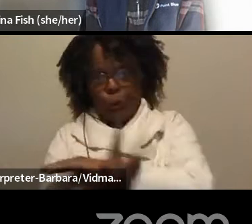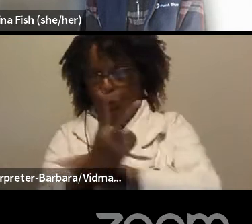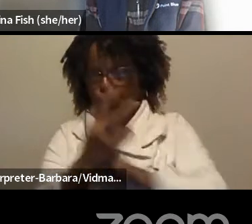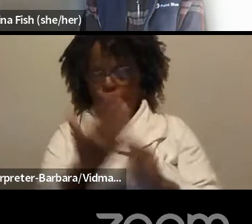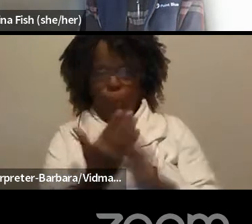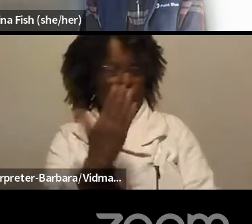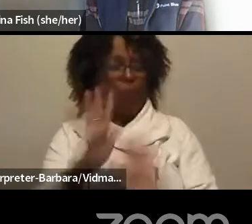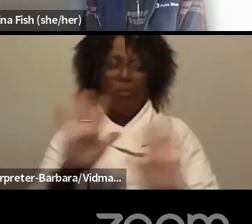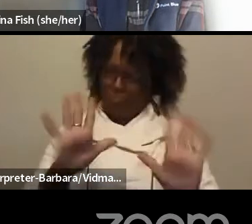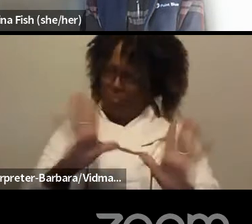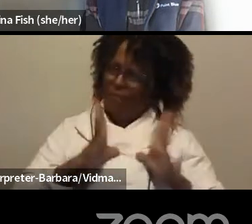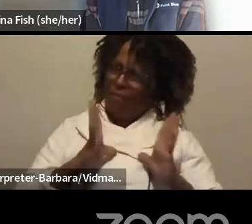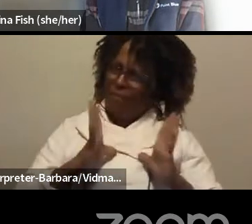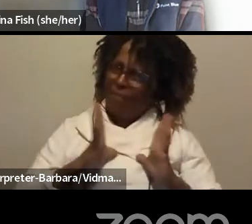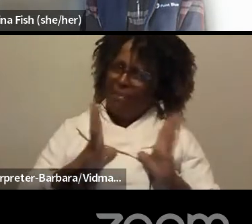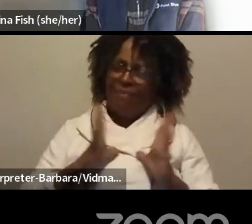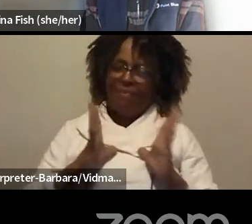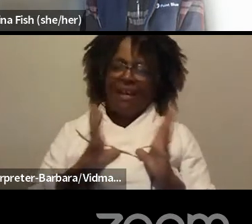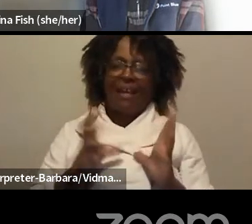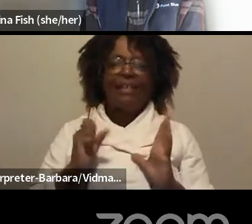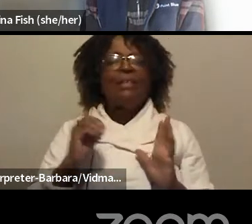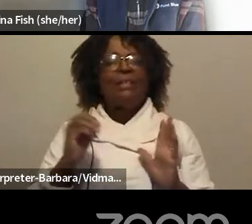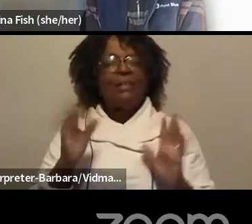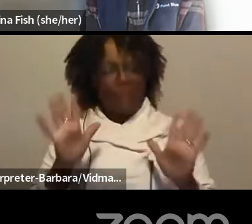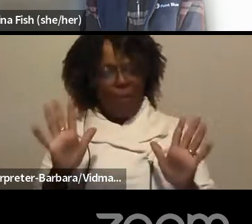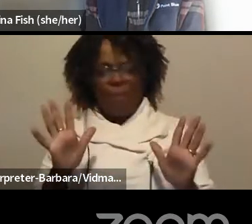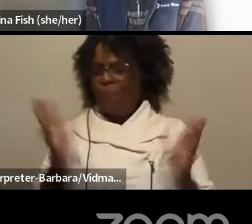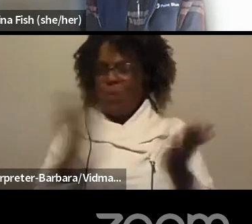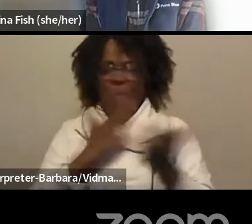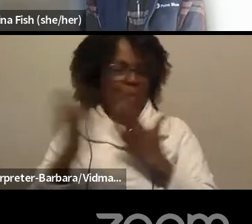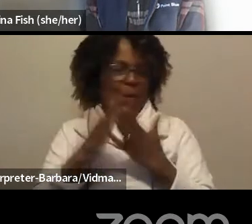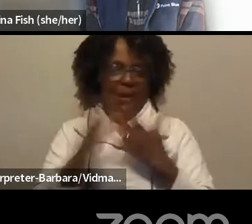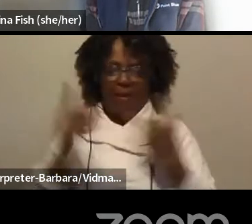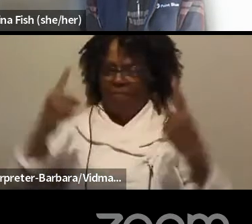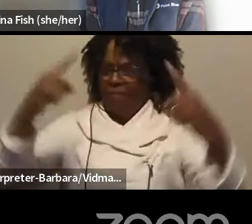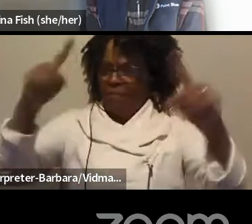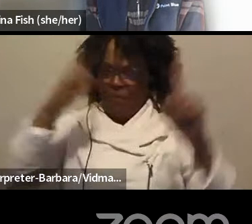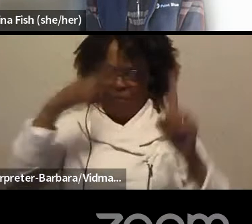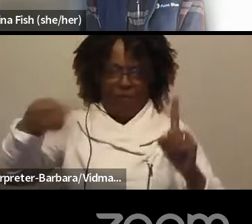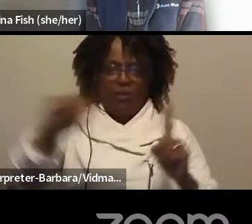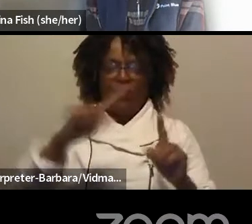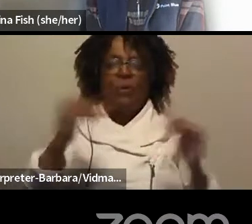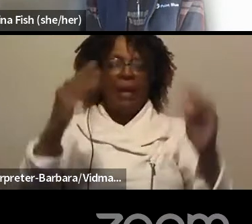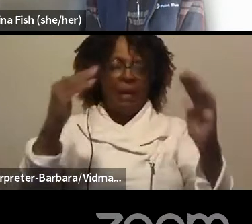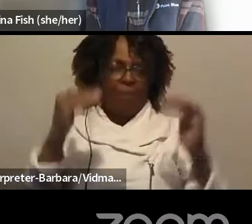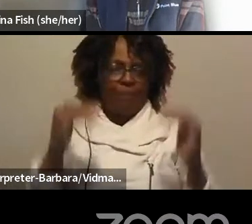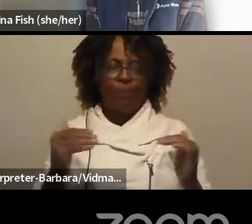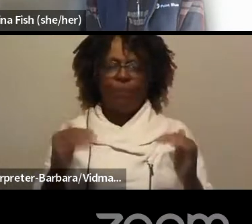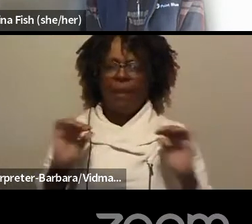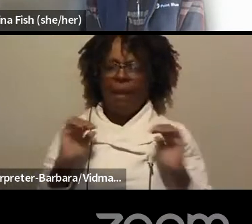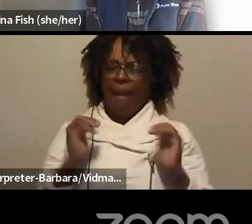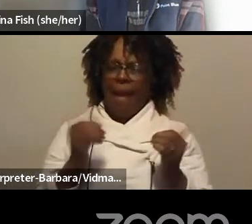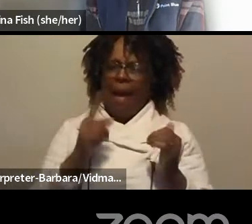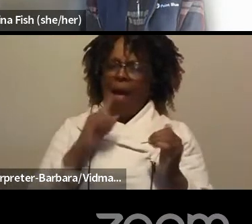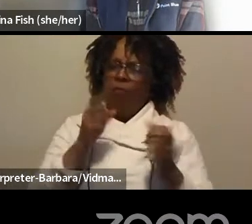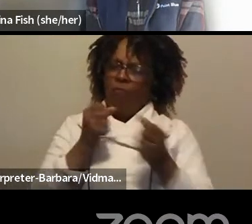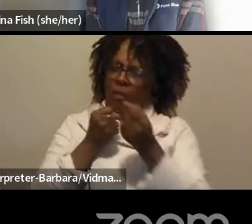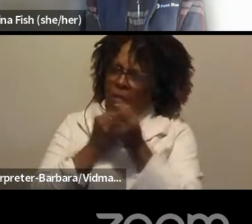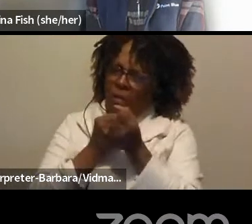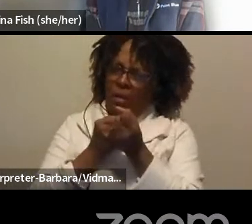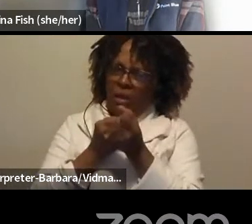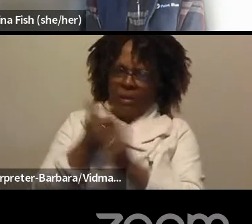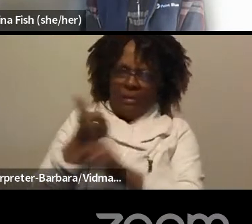works for you. So my next question is, how do you deal with imposter syndrome? And what have you done to hype yourself up and convince yourself